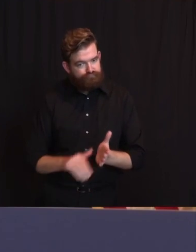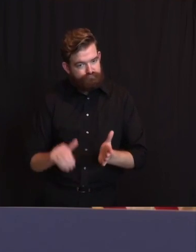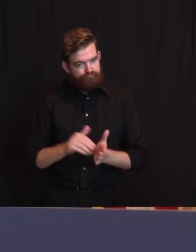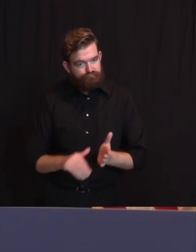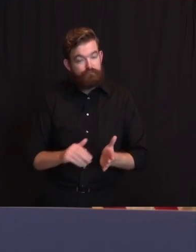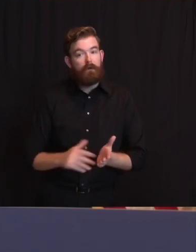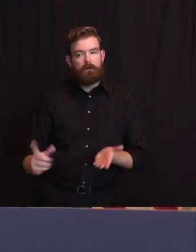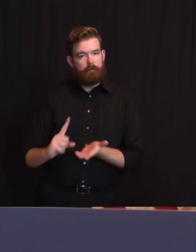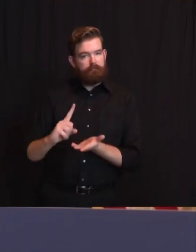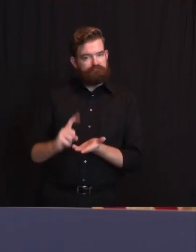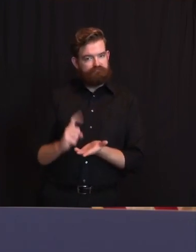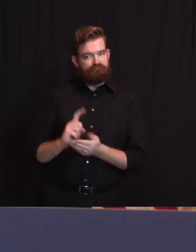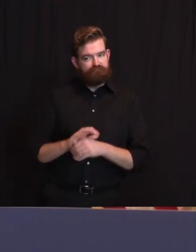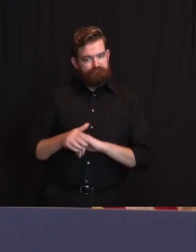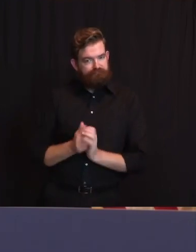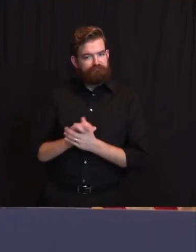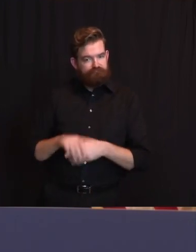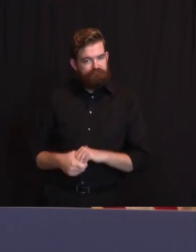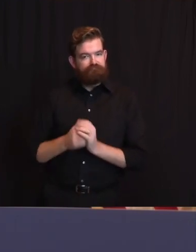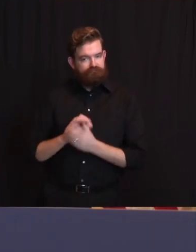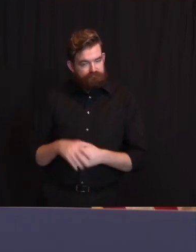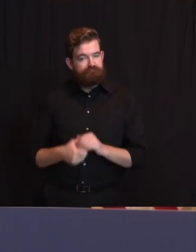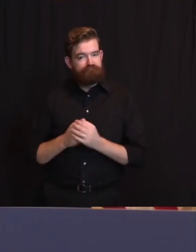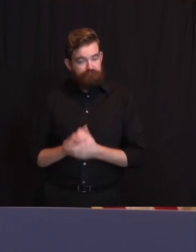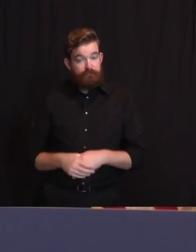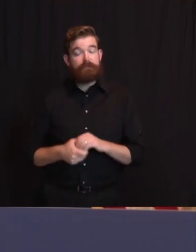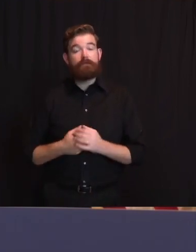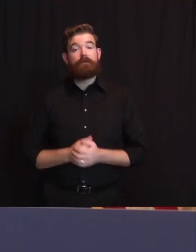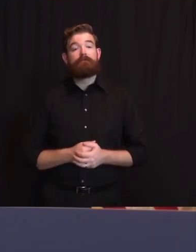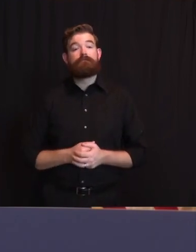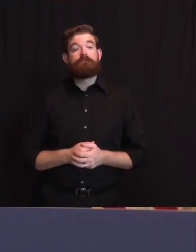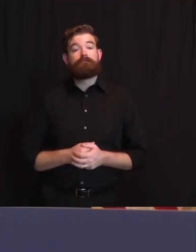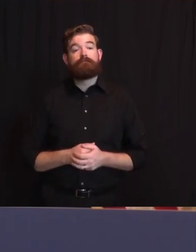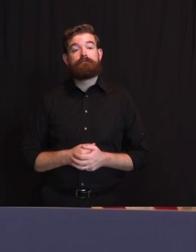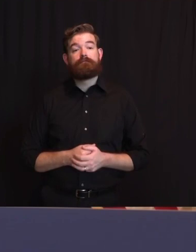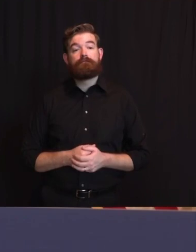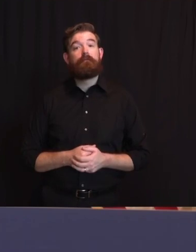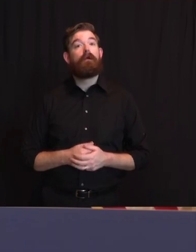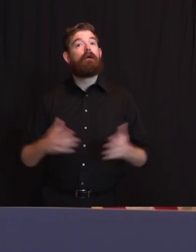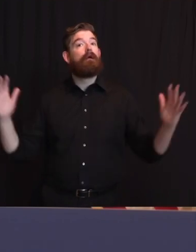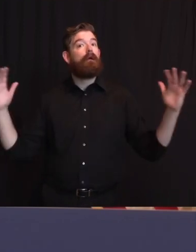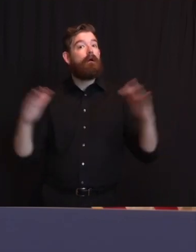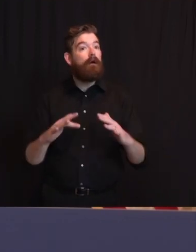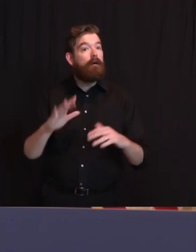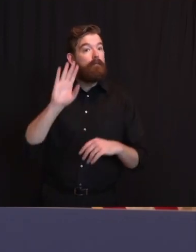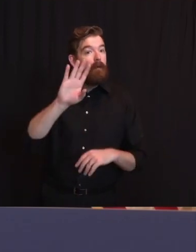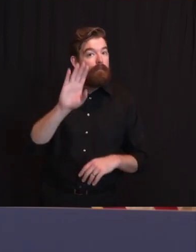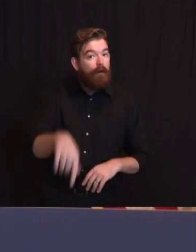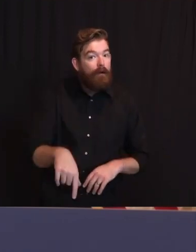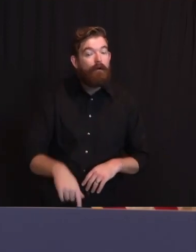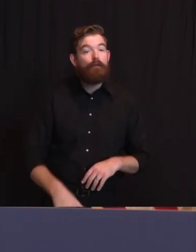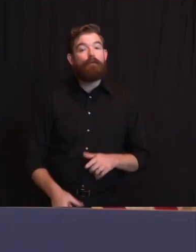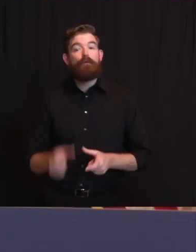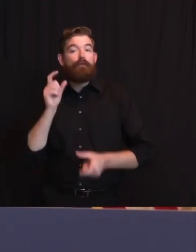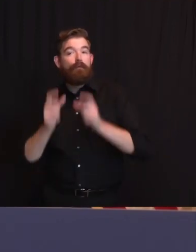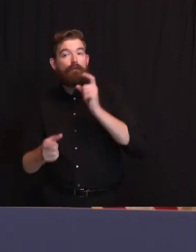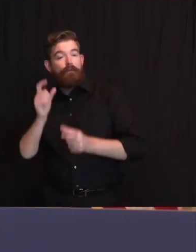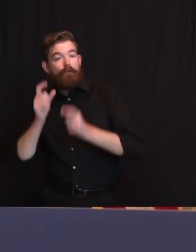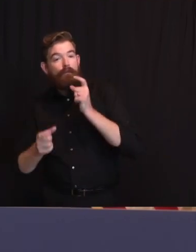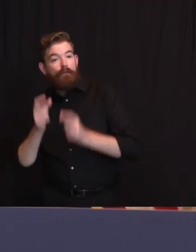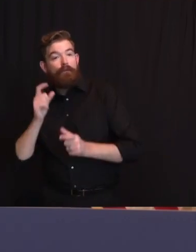60% alcohol. The cost of attending a barbecue or enjoying a drink with friends should not be a